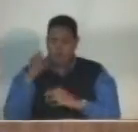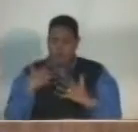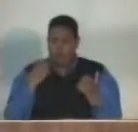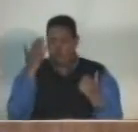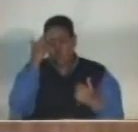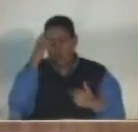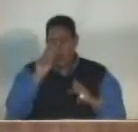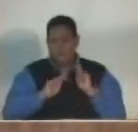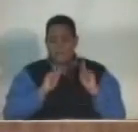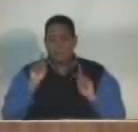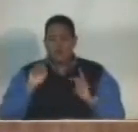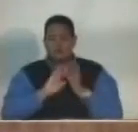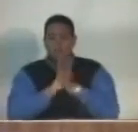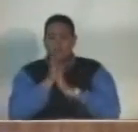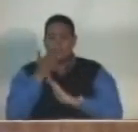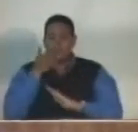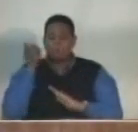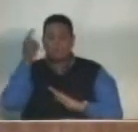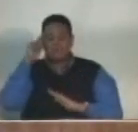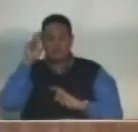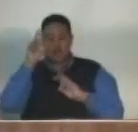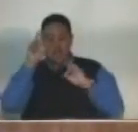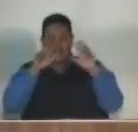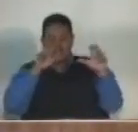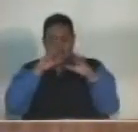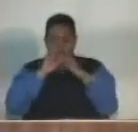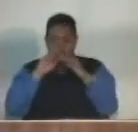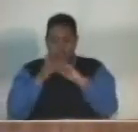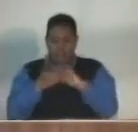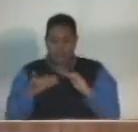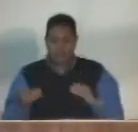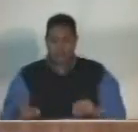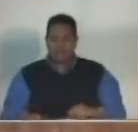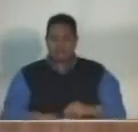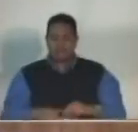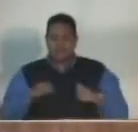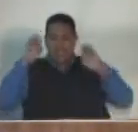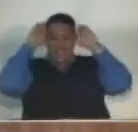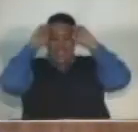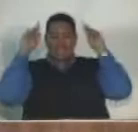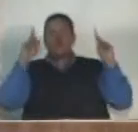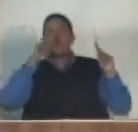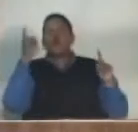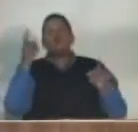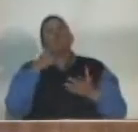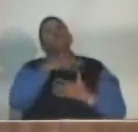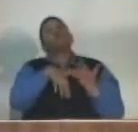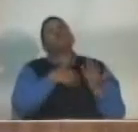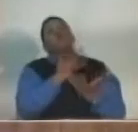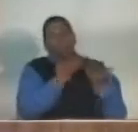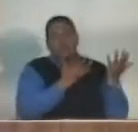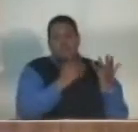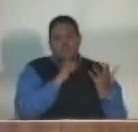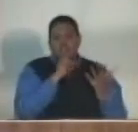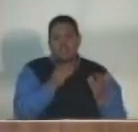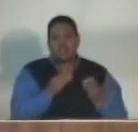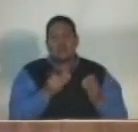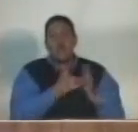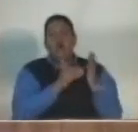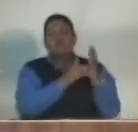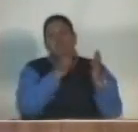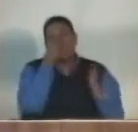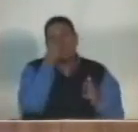must become the best incentive for investing in Jamaica. That's right. Education isn't just a social service, it's an often